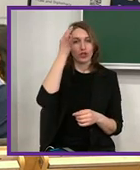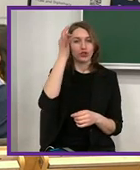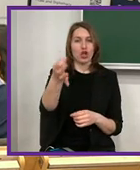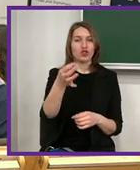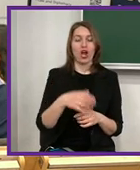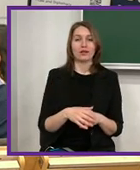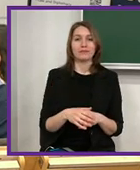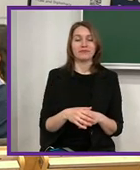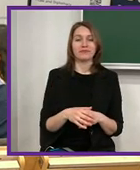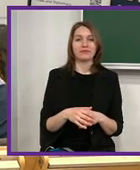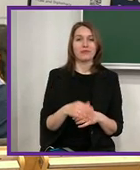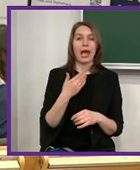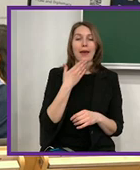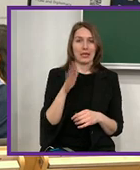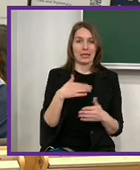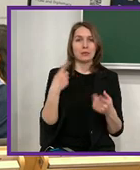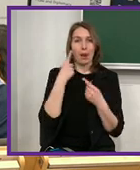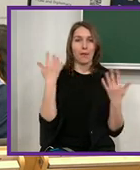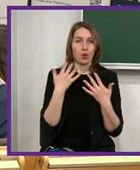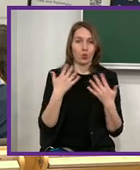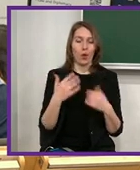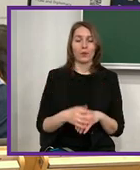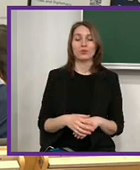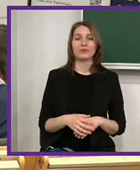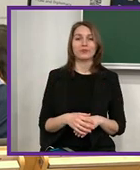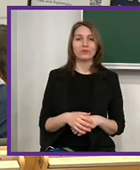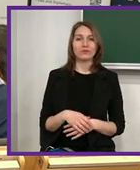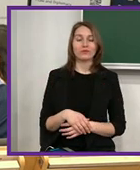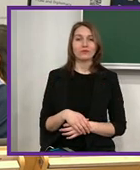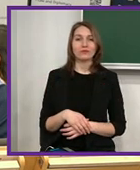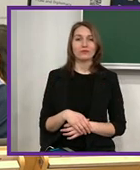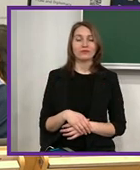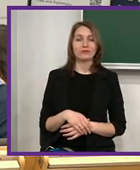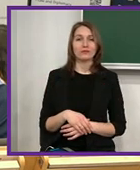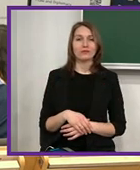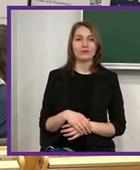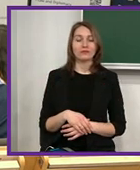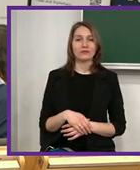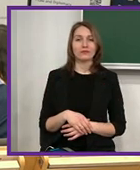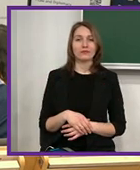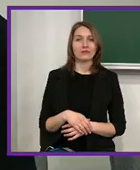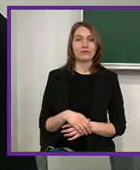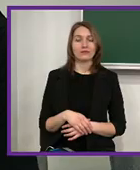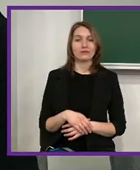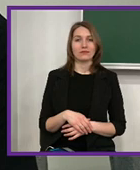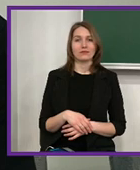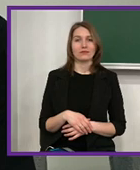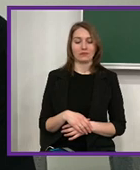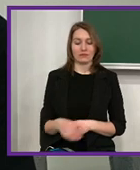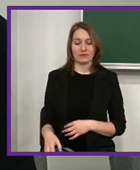Thanks for this advice. Yes, please. Yeah. No, I think Gabrielle